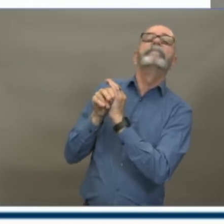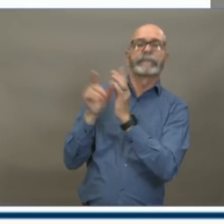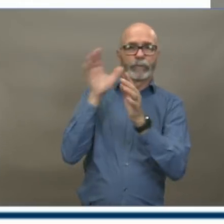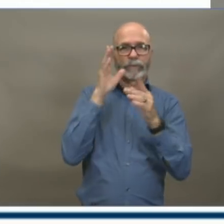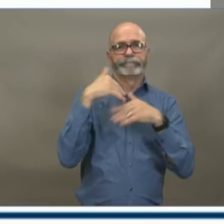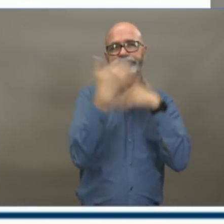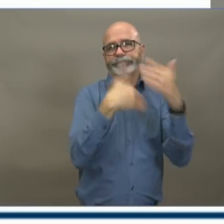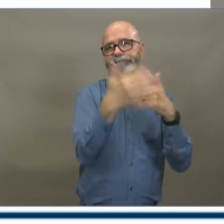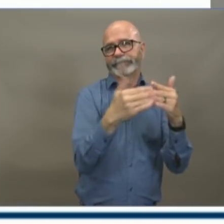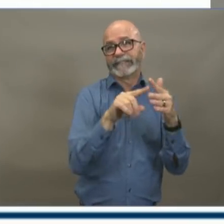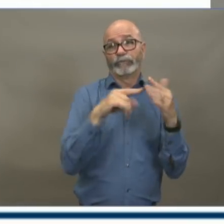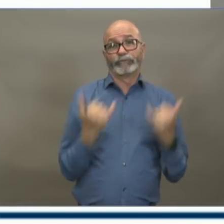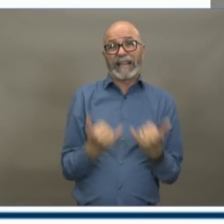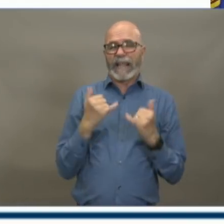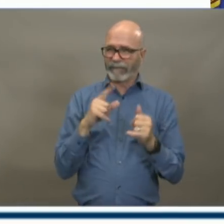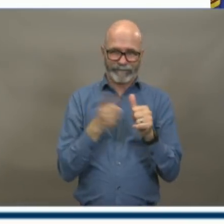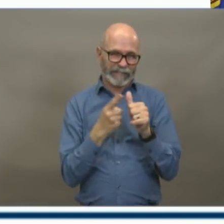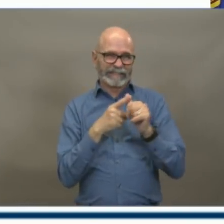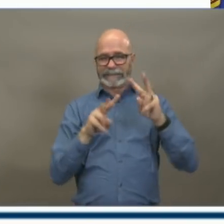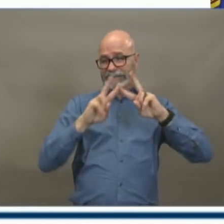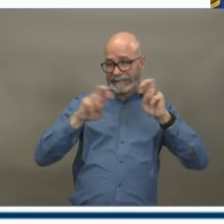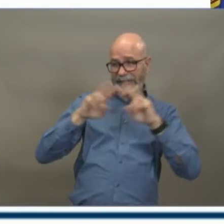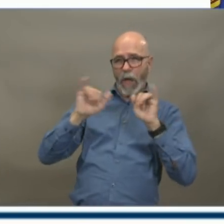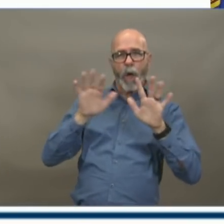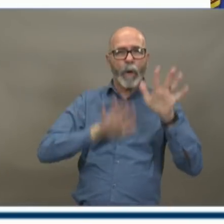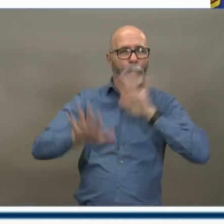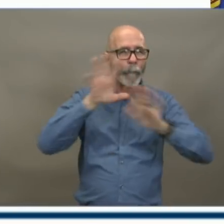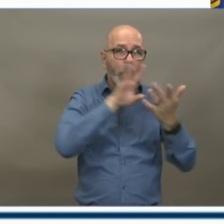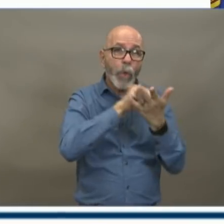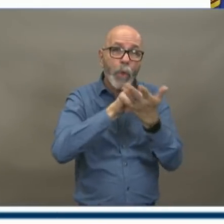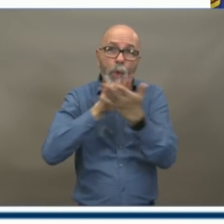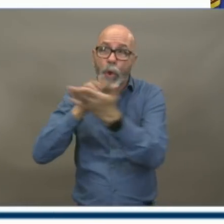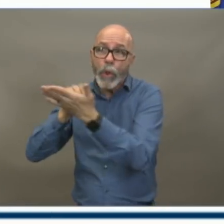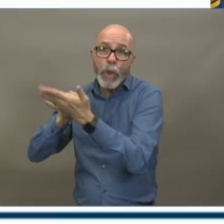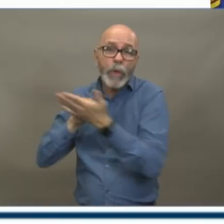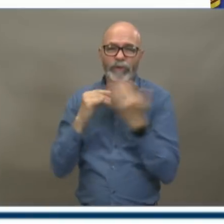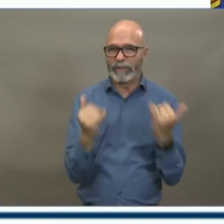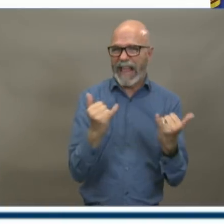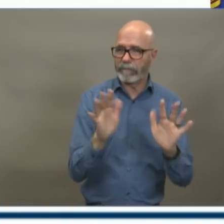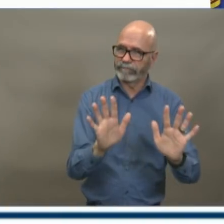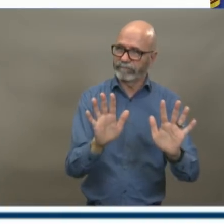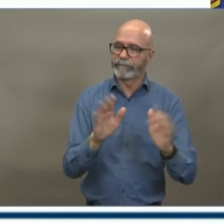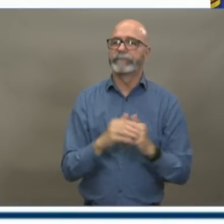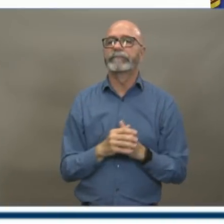learn. Next, we'll go to Lindsay Armstrong from All Nova Scotia. Go ahead, Lindsay.